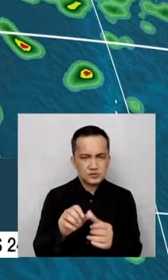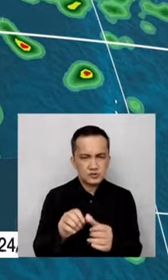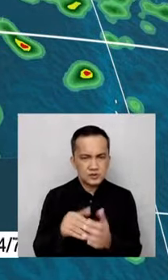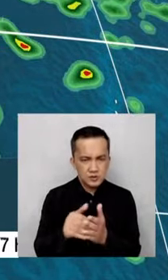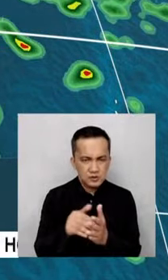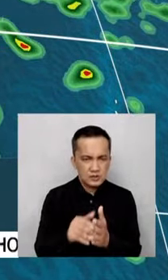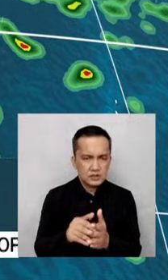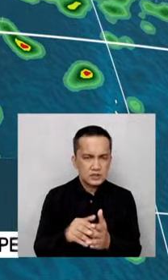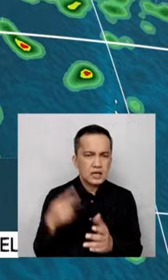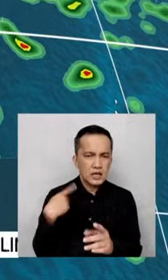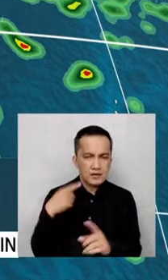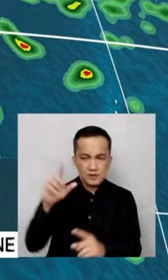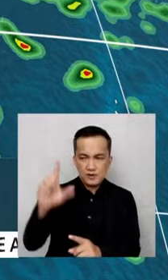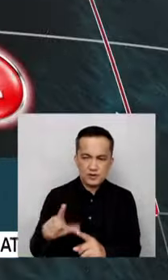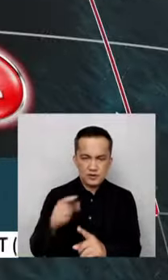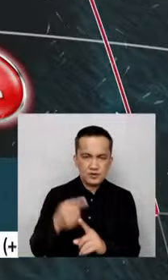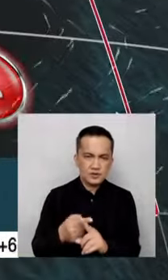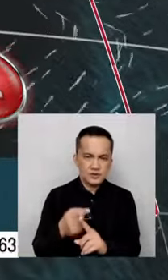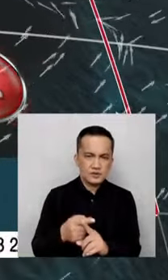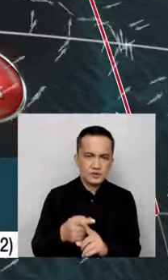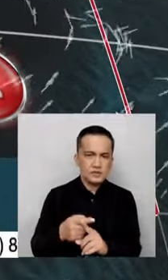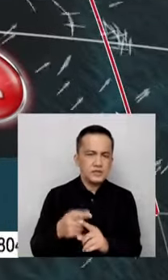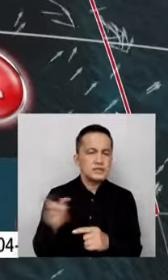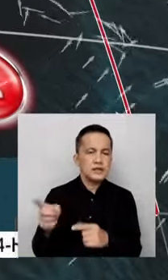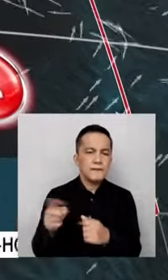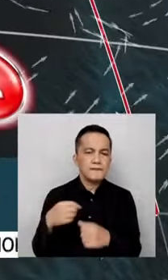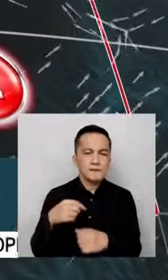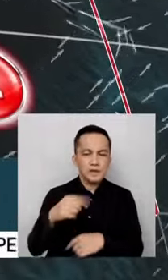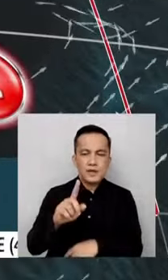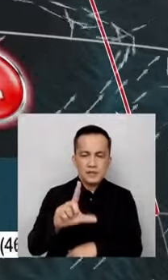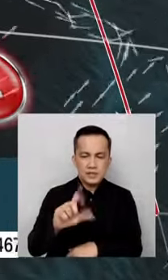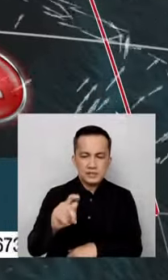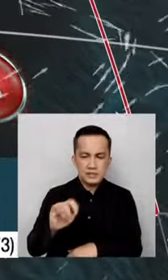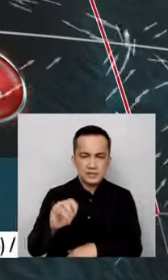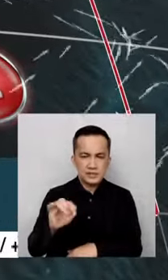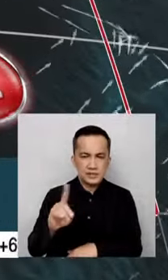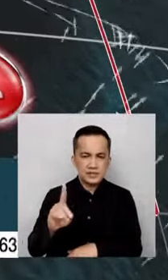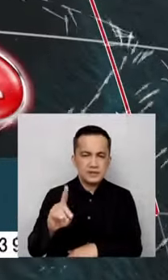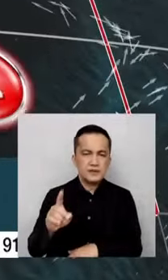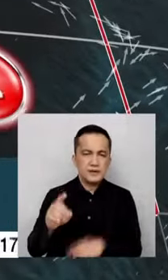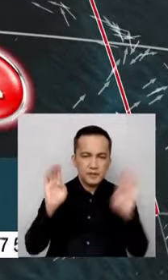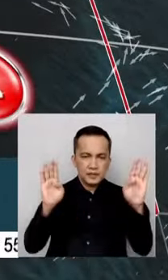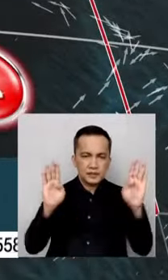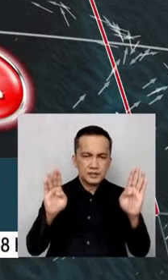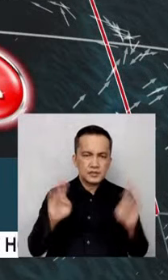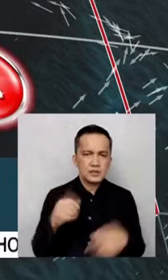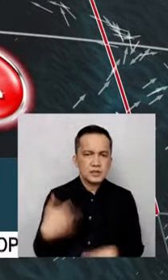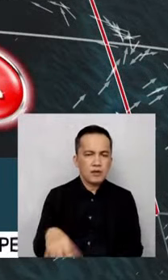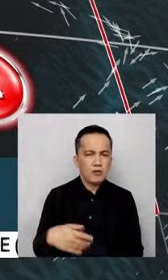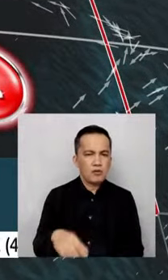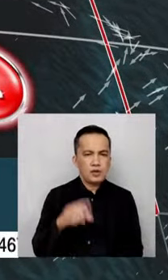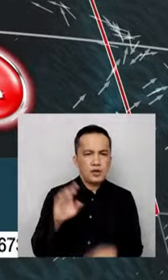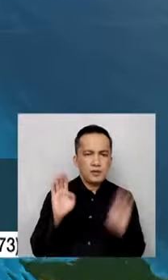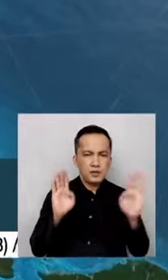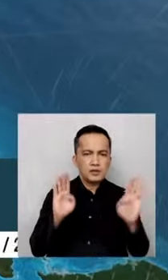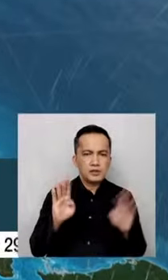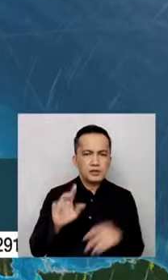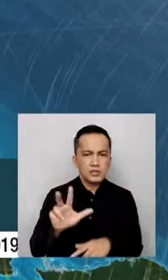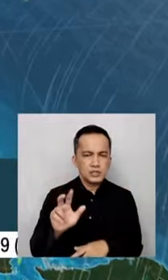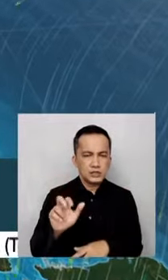some low temperatures. In La Trinidad, Benguet, 12.2 degrees Celsius, and in Baguio City, 13.7 degrees Celsius this